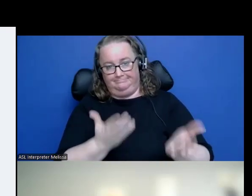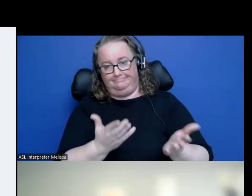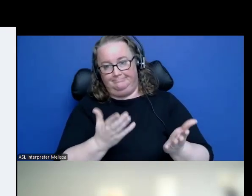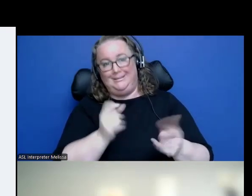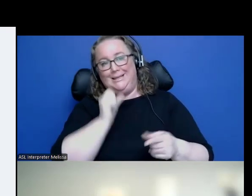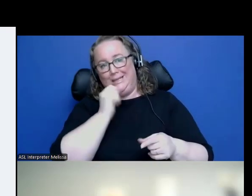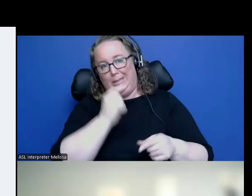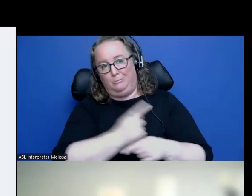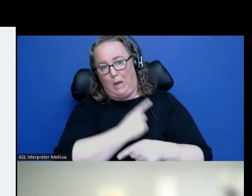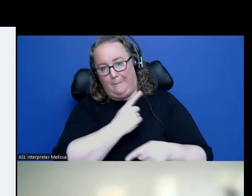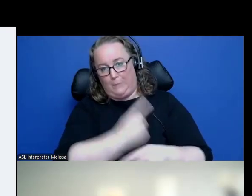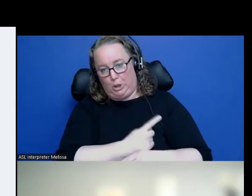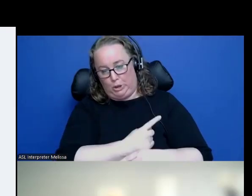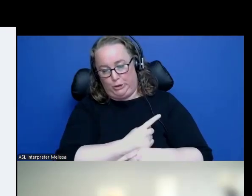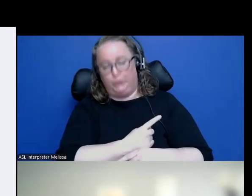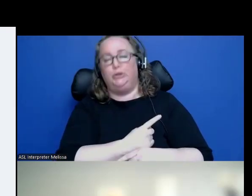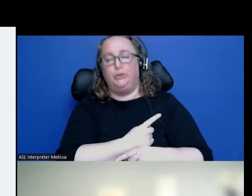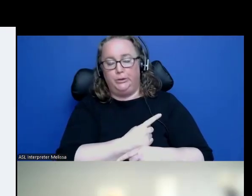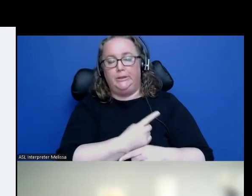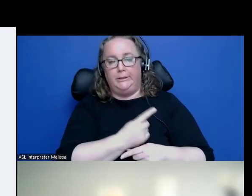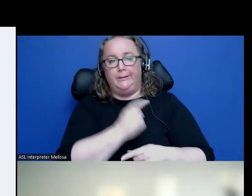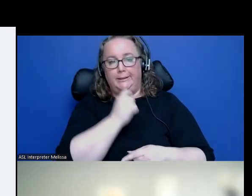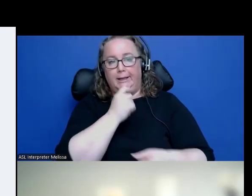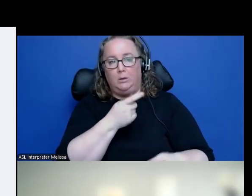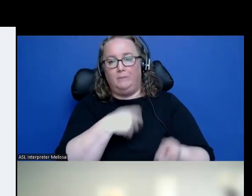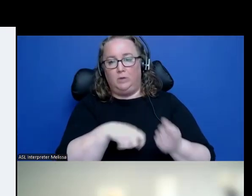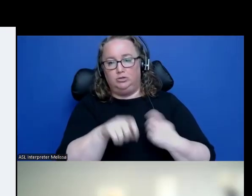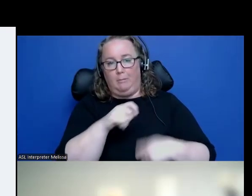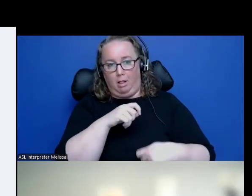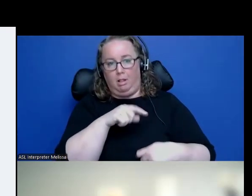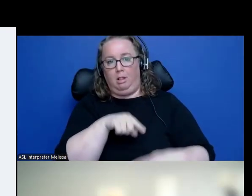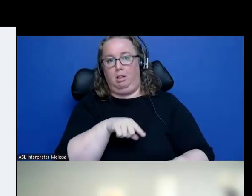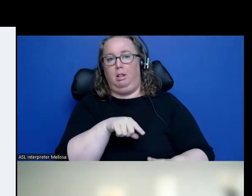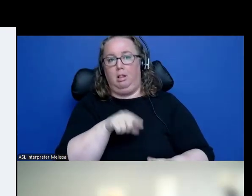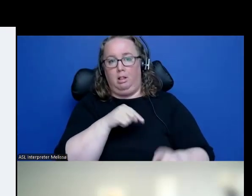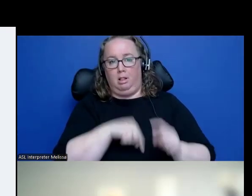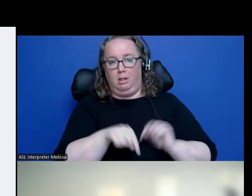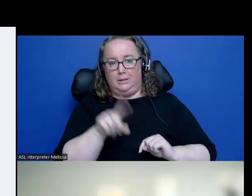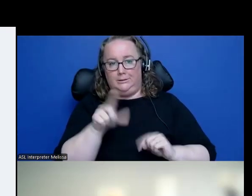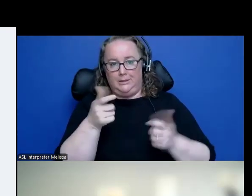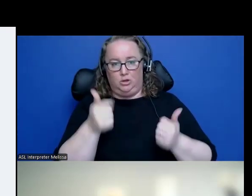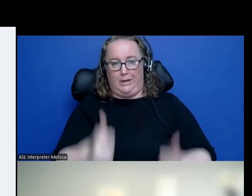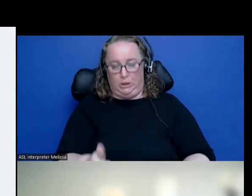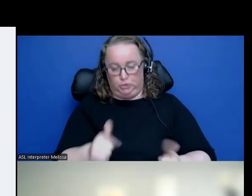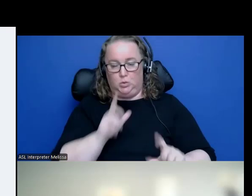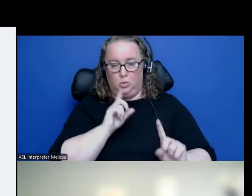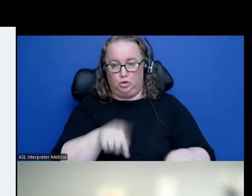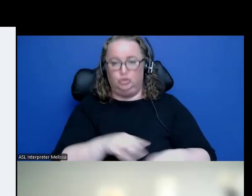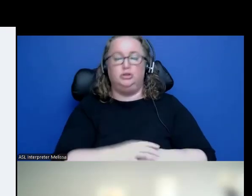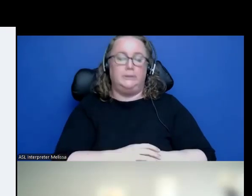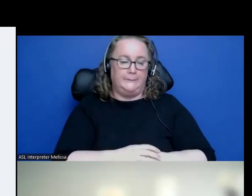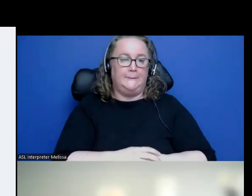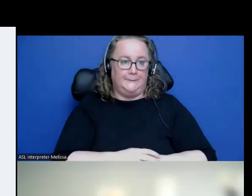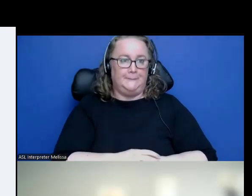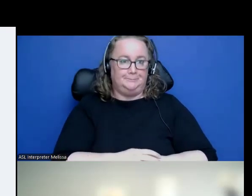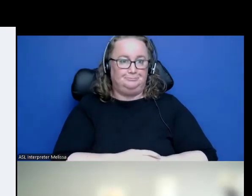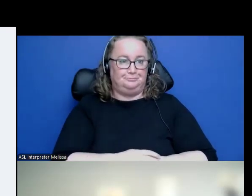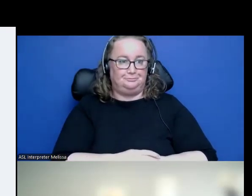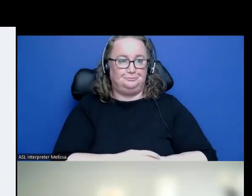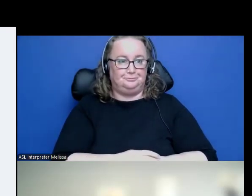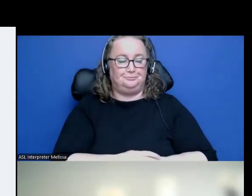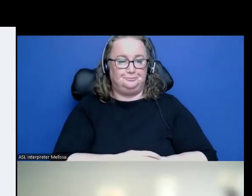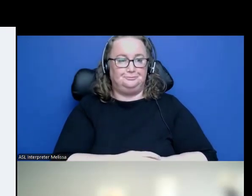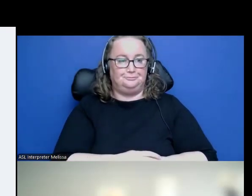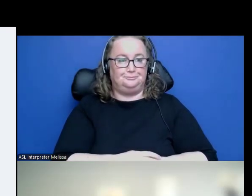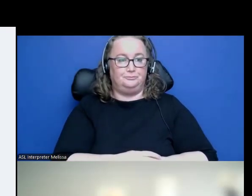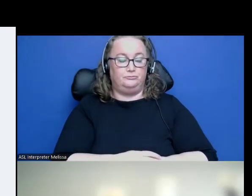the title of our report from February 2025, is improper irreversible deterioration orders,